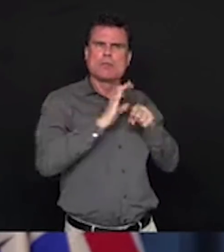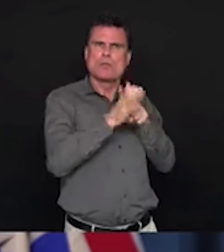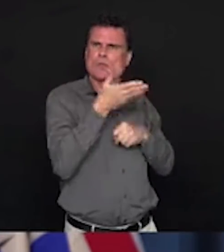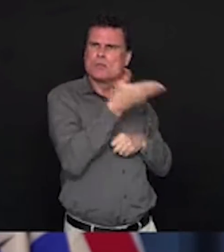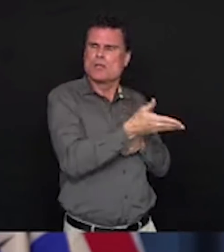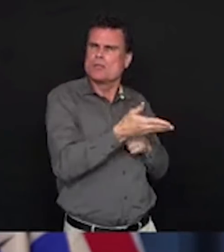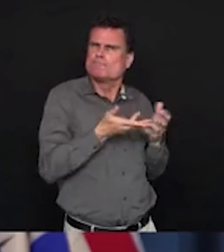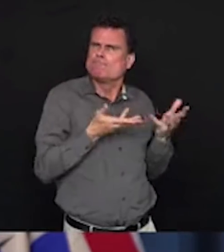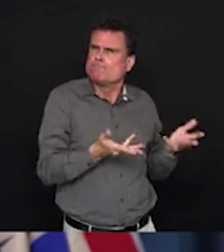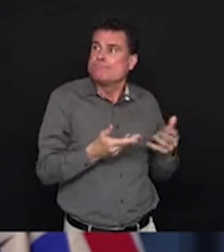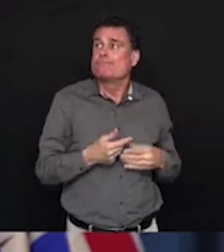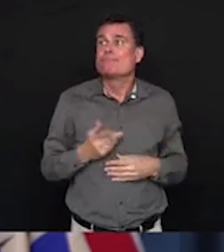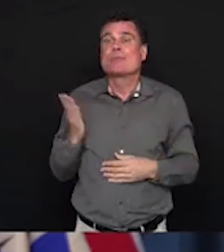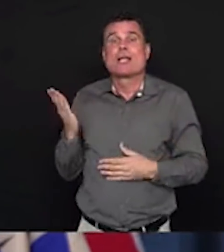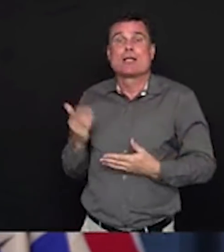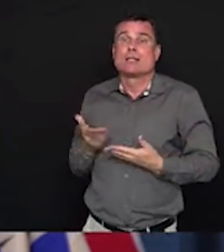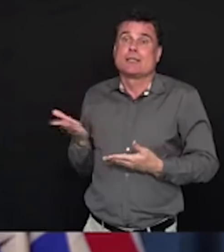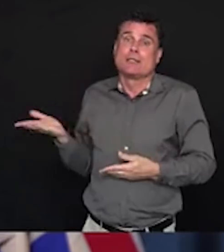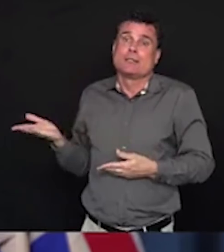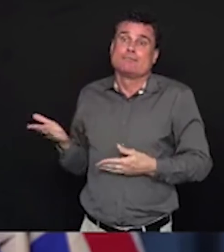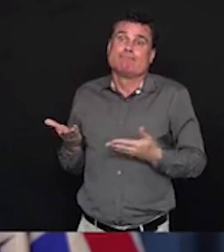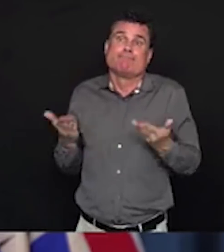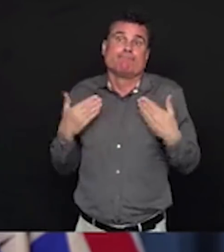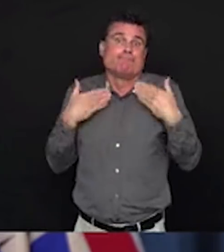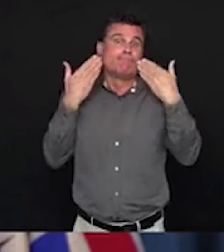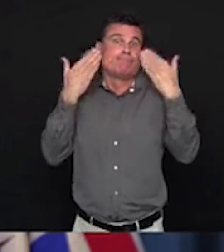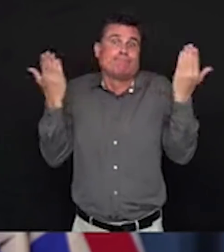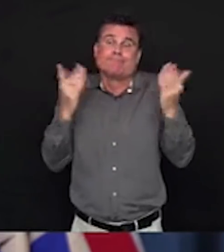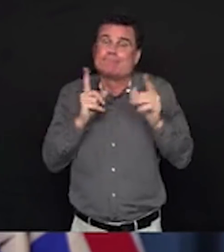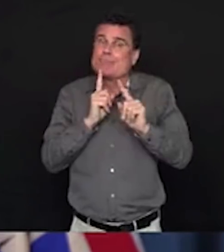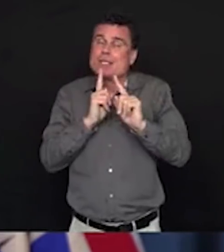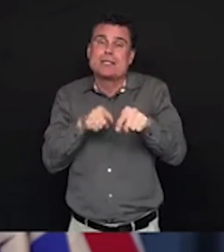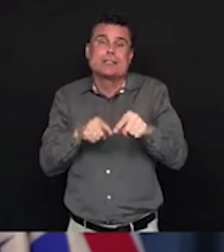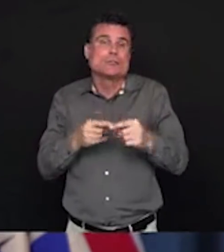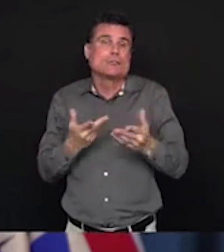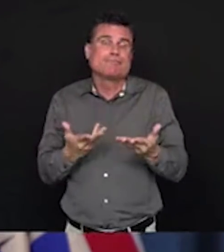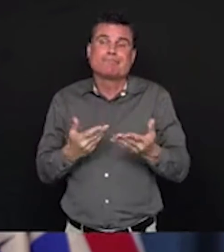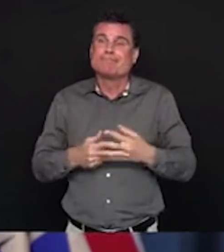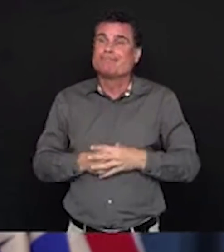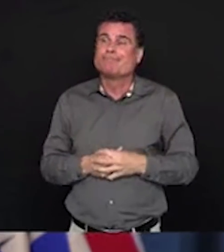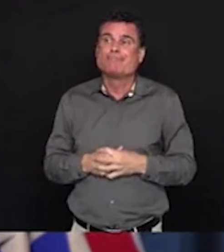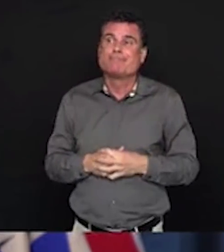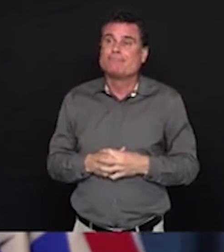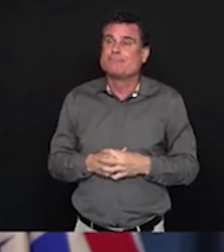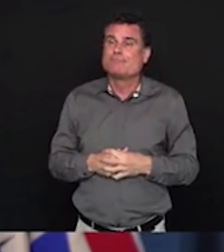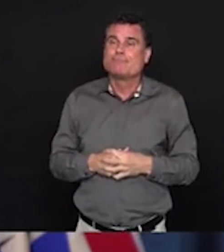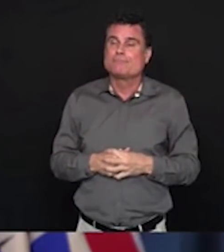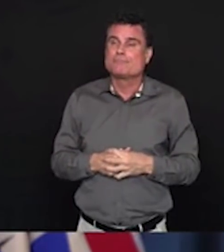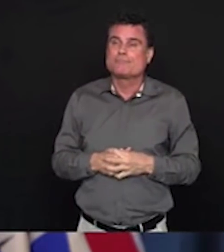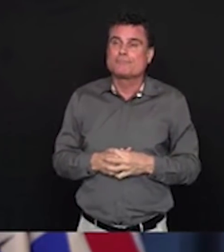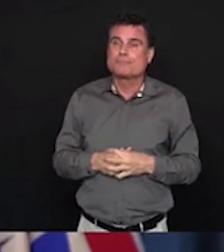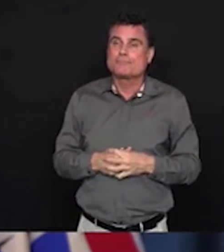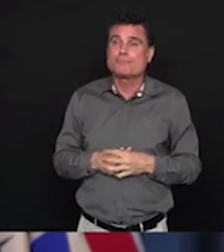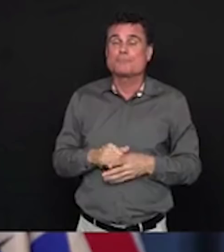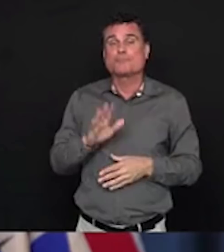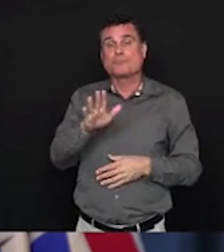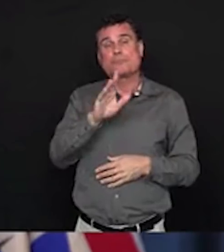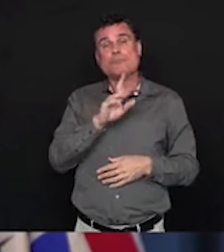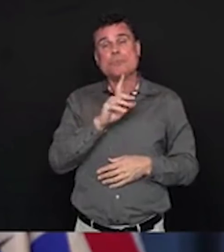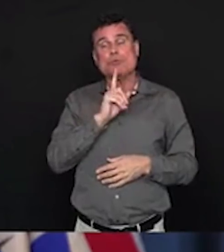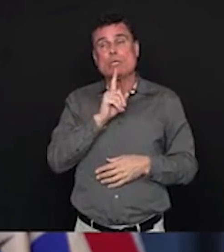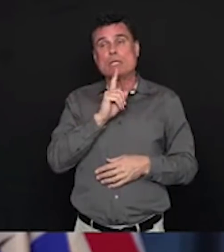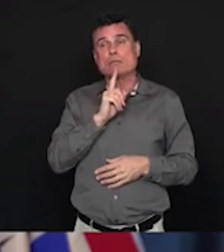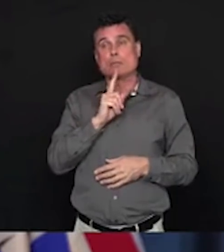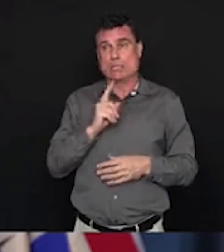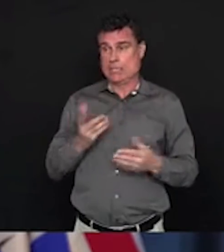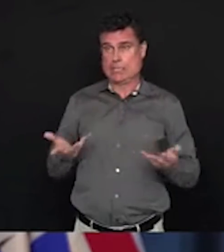Mainland compared to the rest of the province. Part of that had to do with the population. That's a much higher population, the population